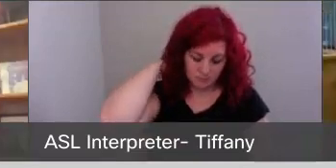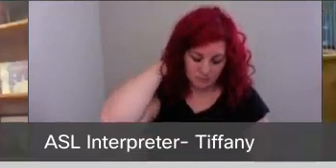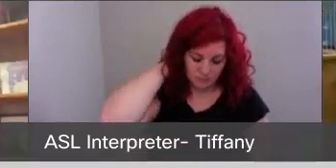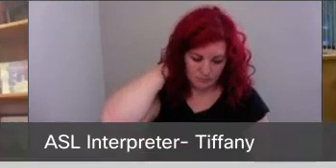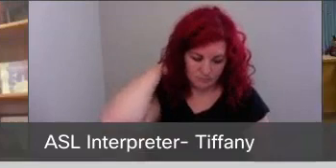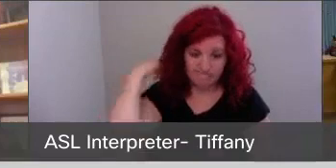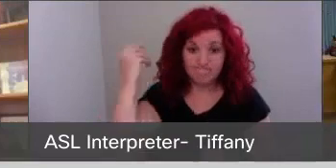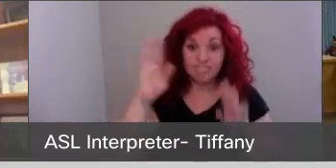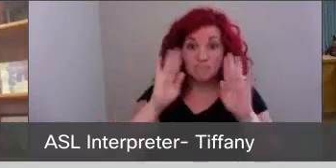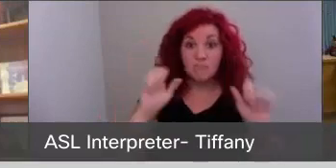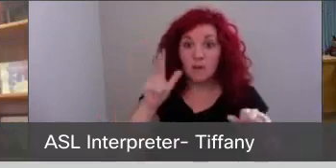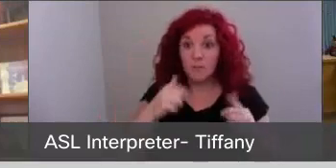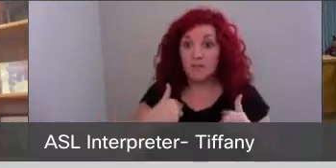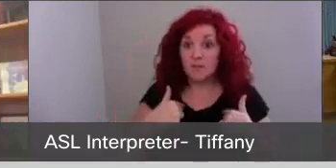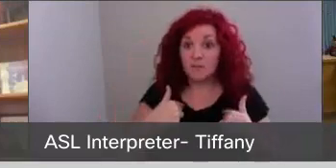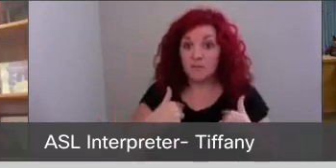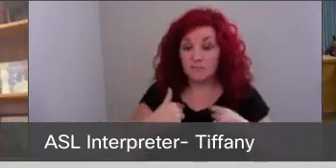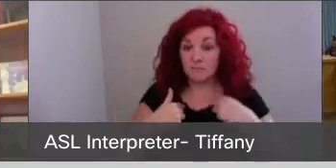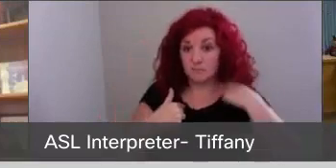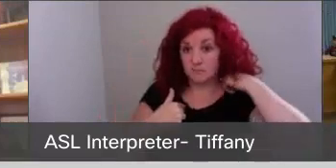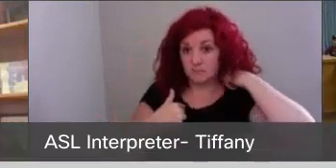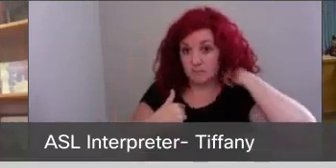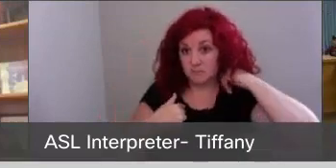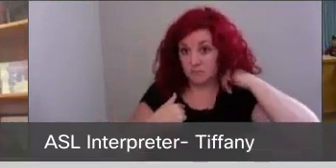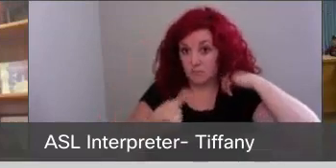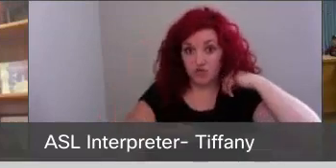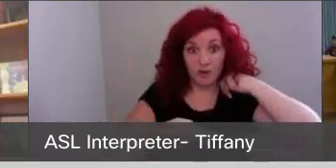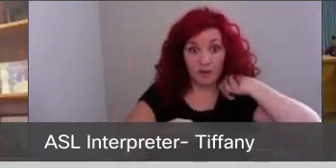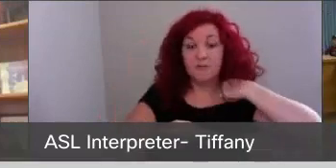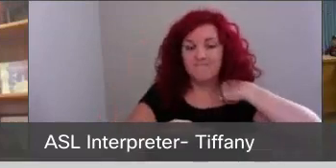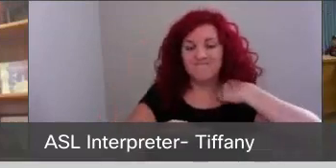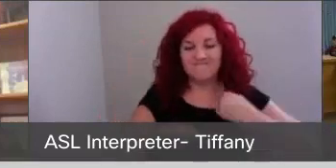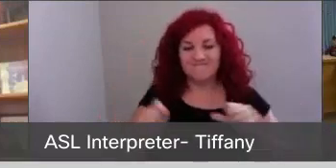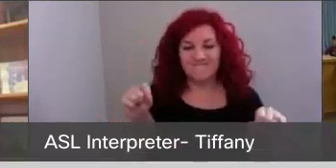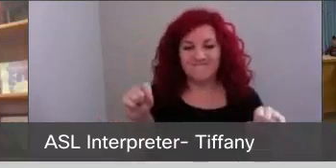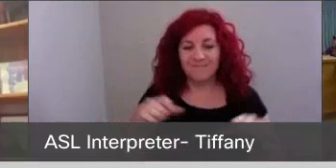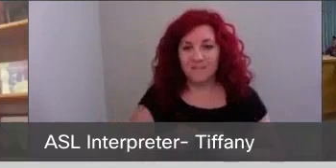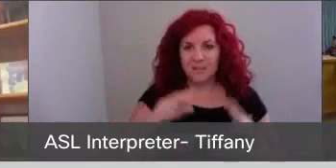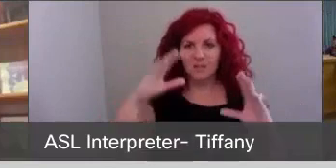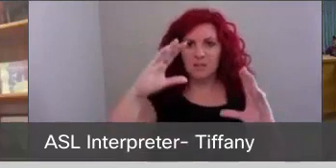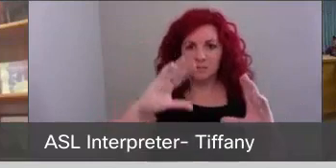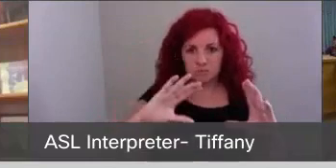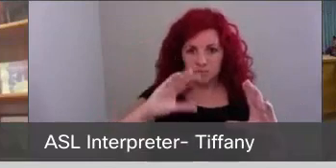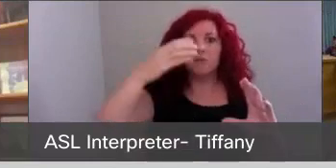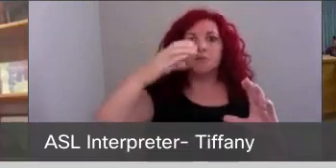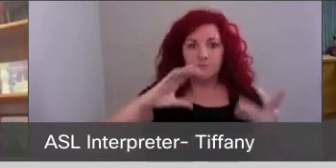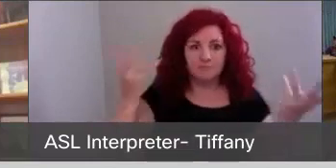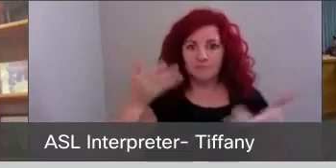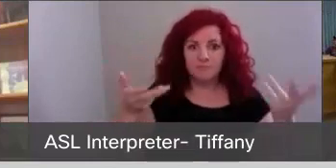Hello, can you hear me? Do I have this right? Yes. Okay. Keeps going down. Don't